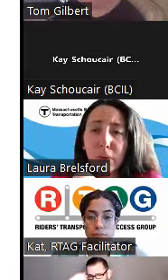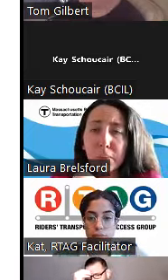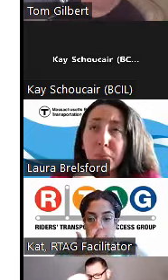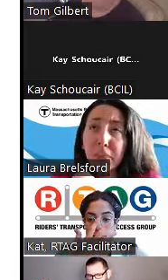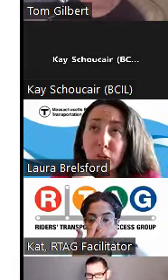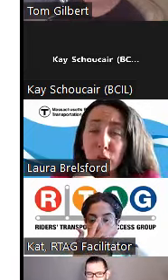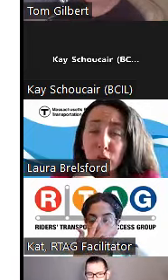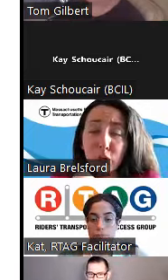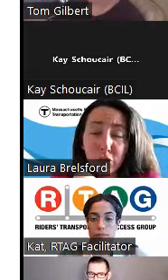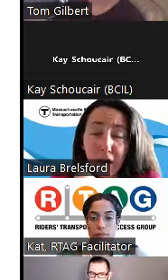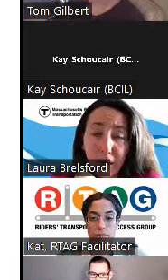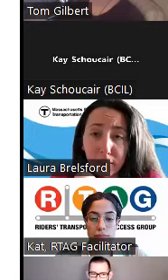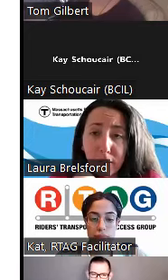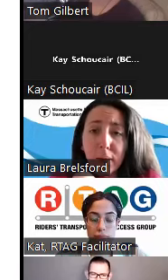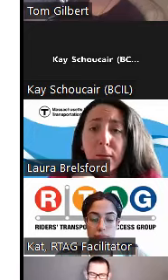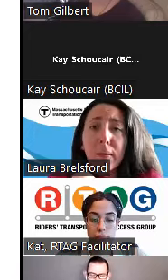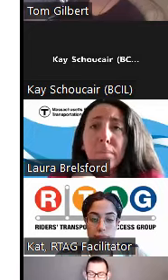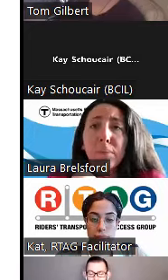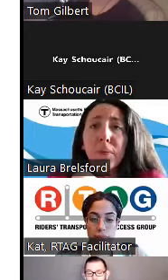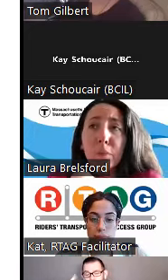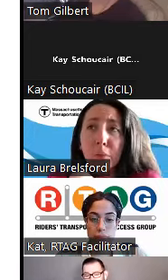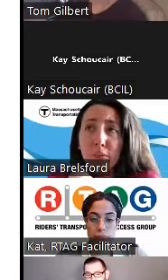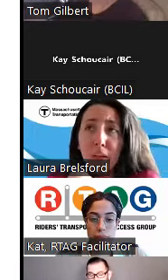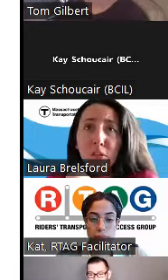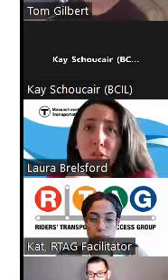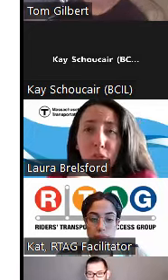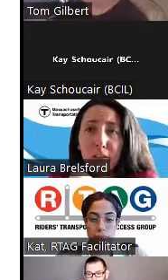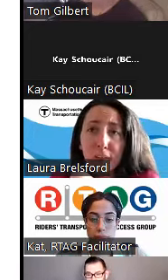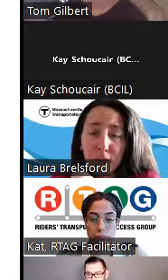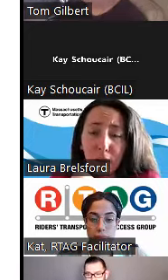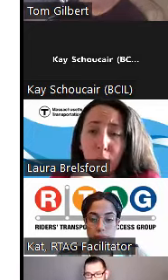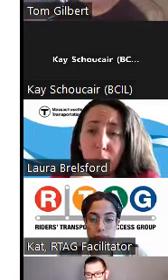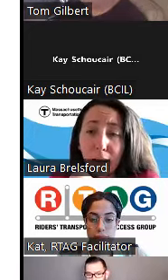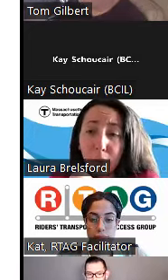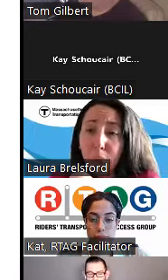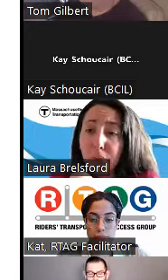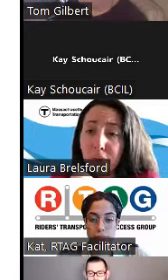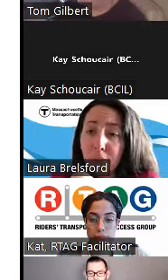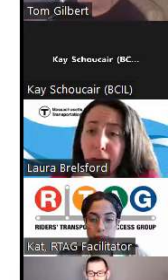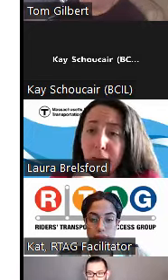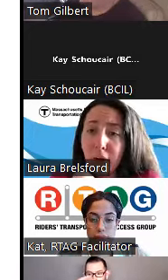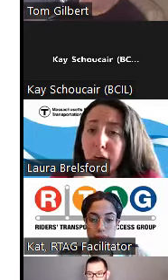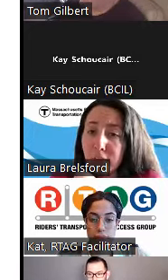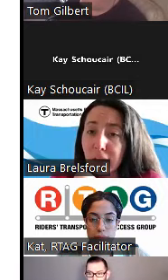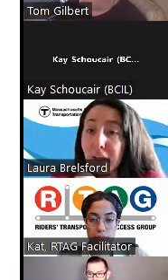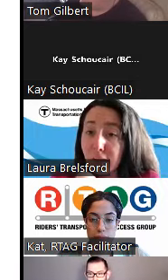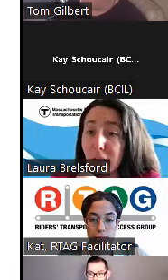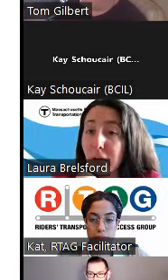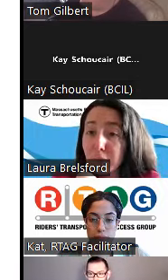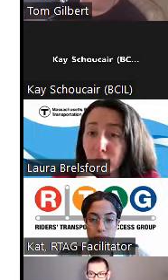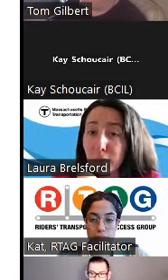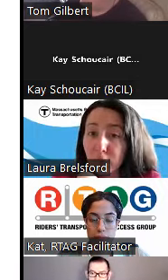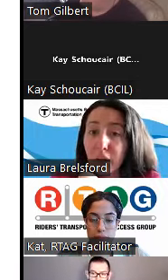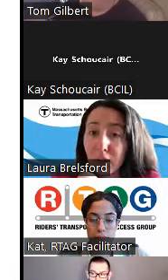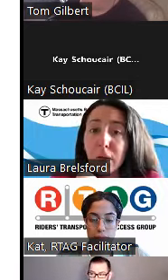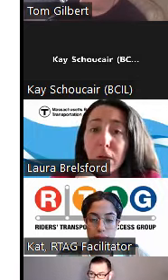with them. They do track the percentage of train sets that go out with compliant cars, and the